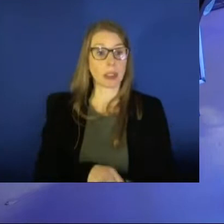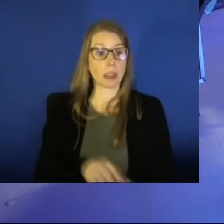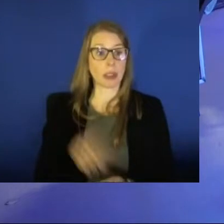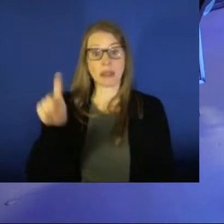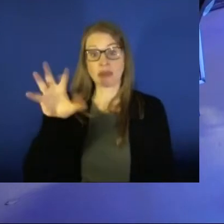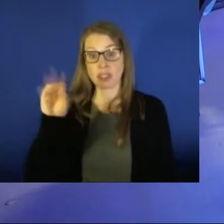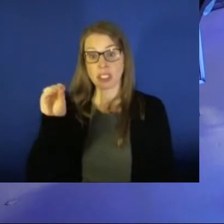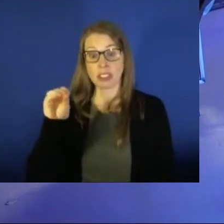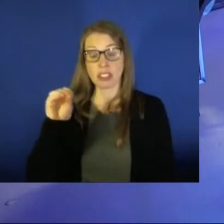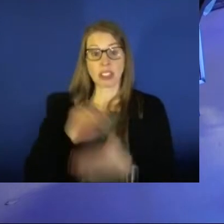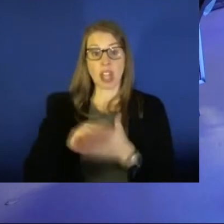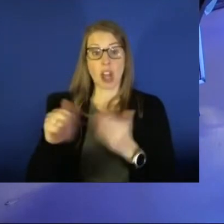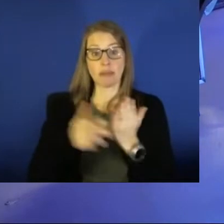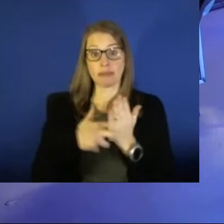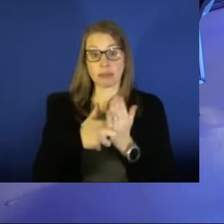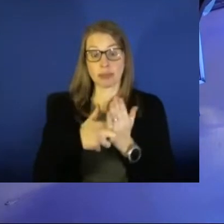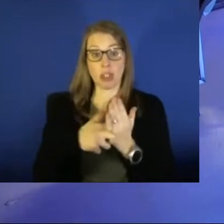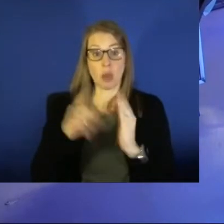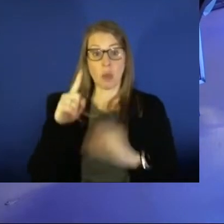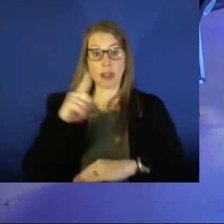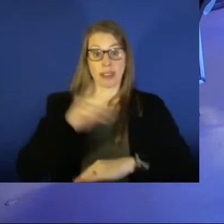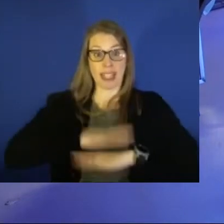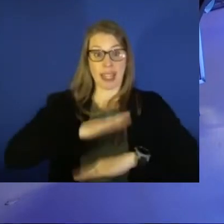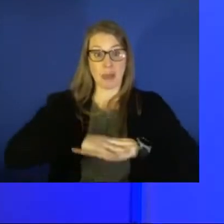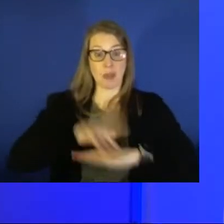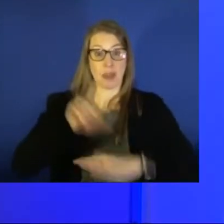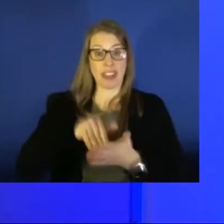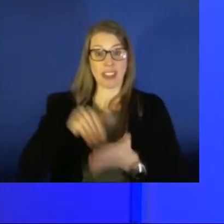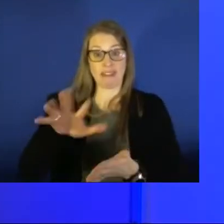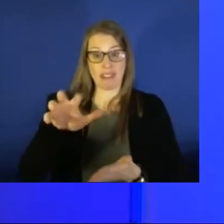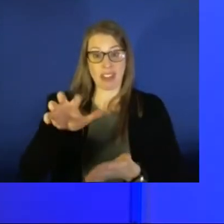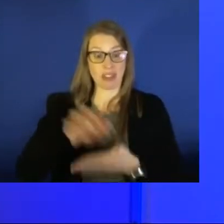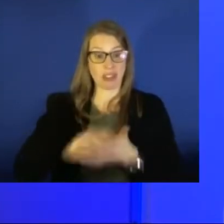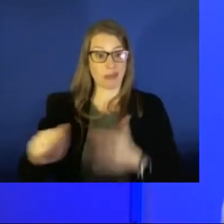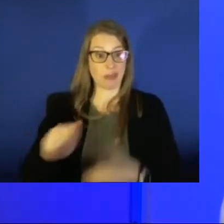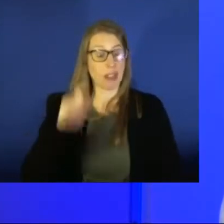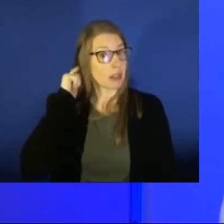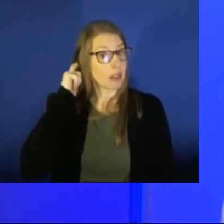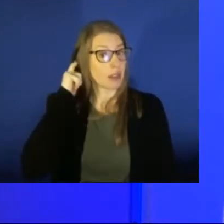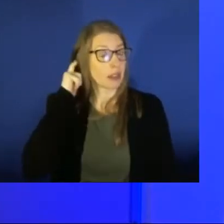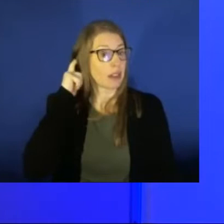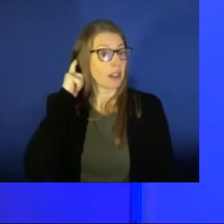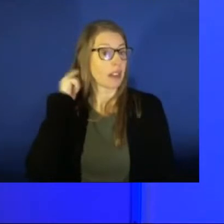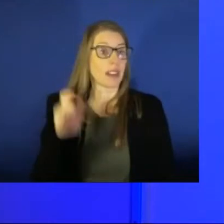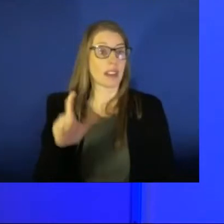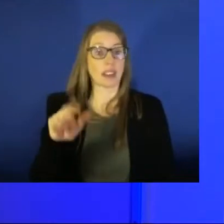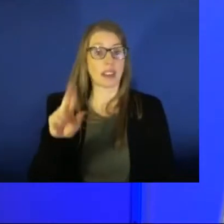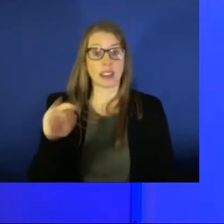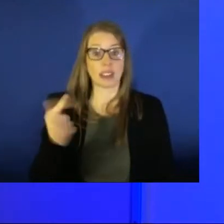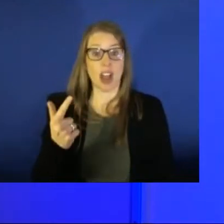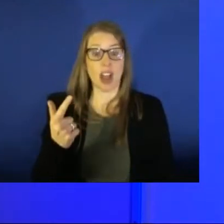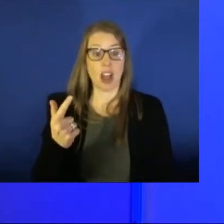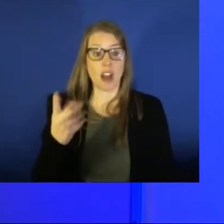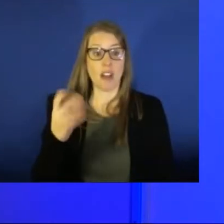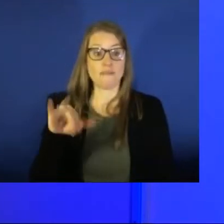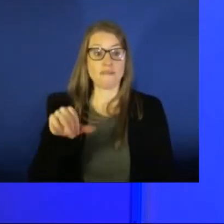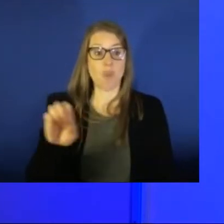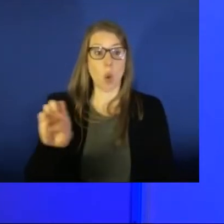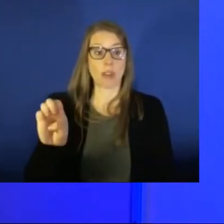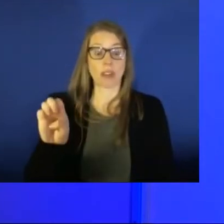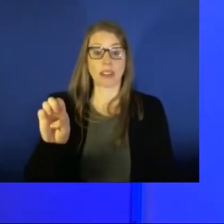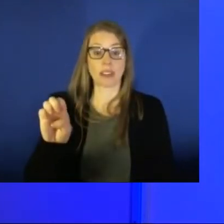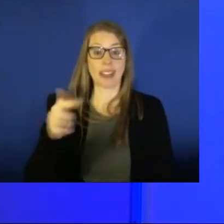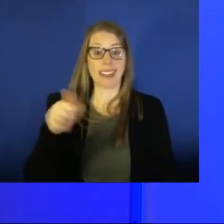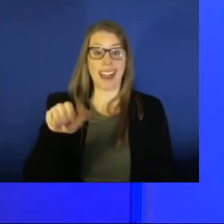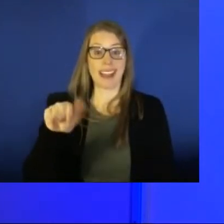$150. Tables $1,500. You can go to the website. Just go in and look Lung Force Gala up. You got it. put it in.